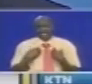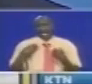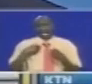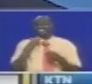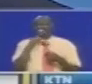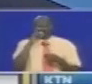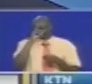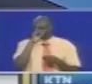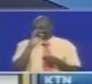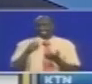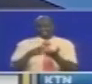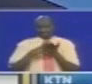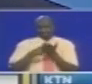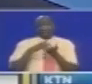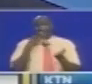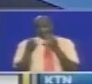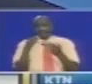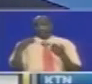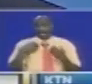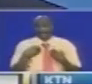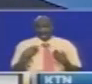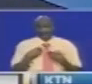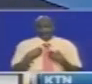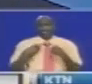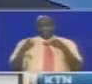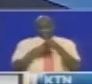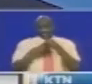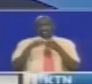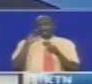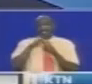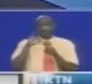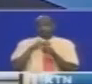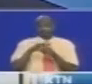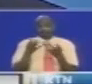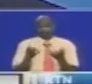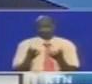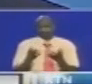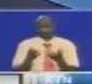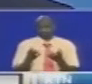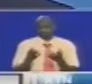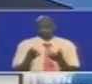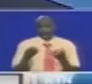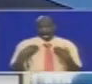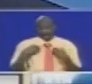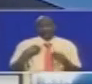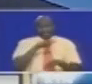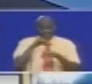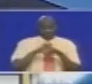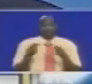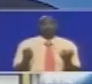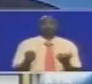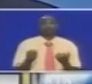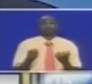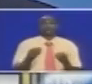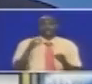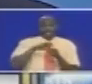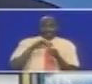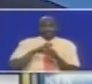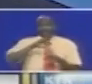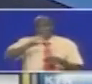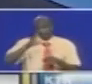debate whether we can again have 6 elections, or we can have national elections and county